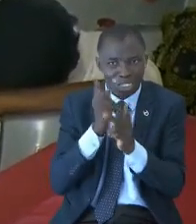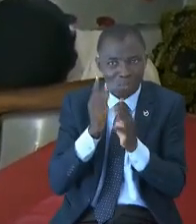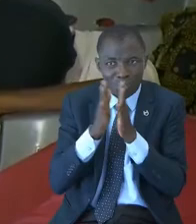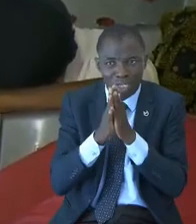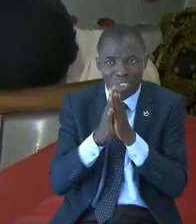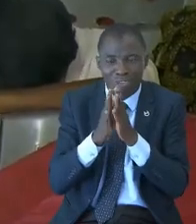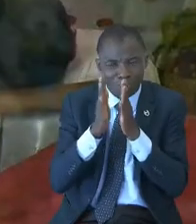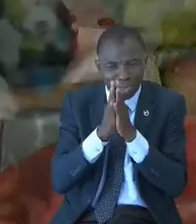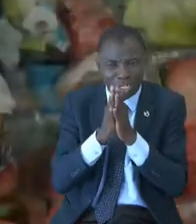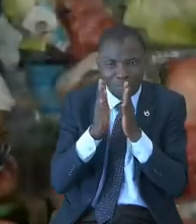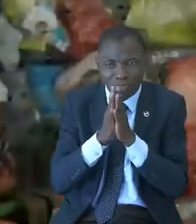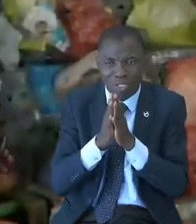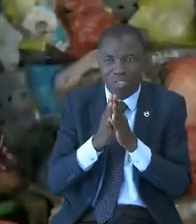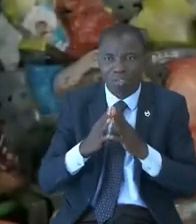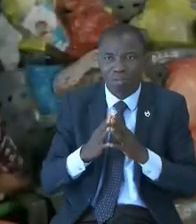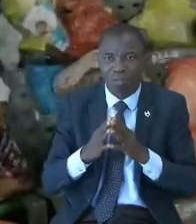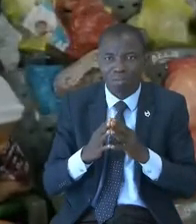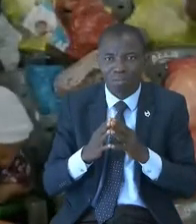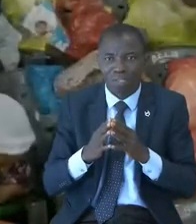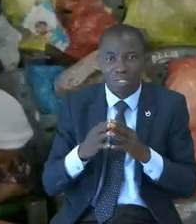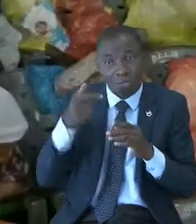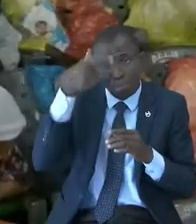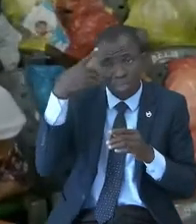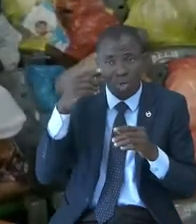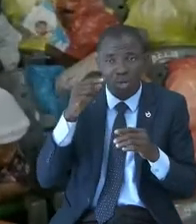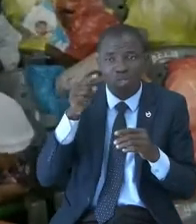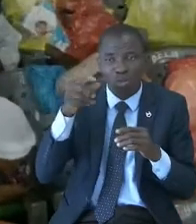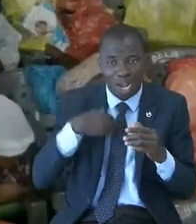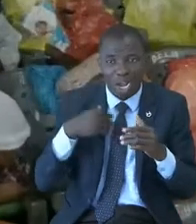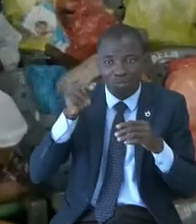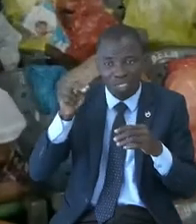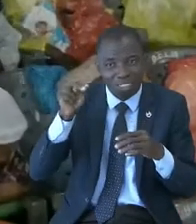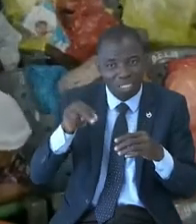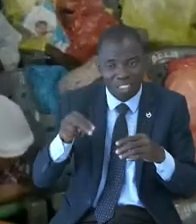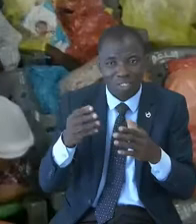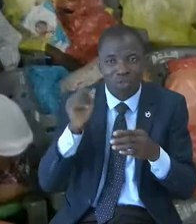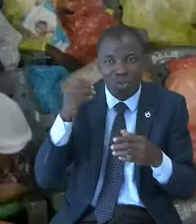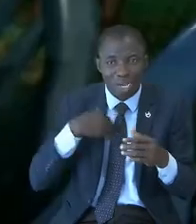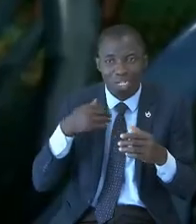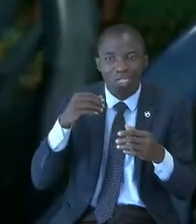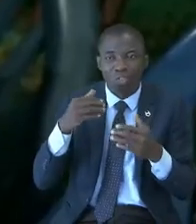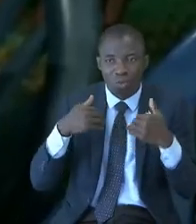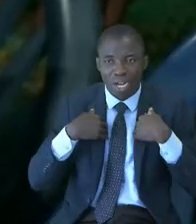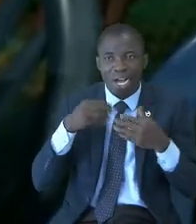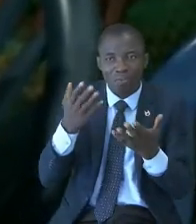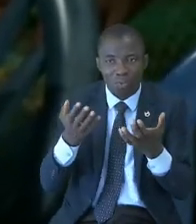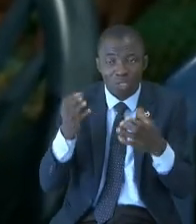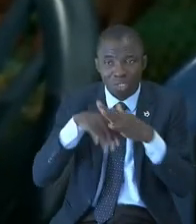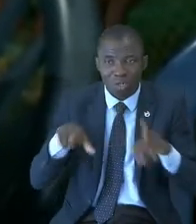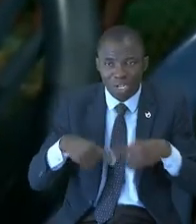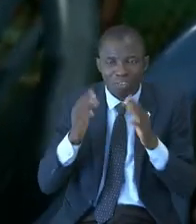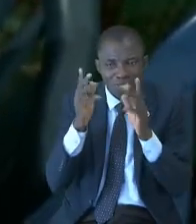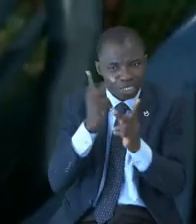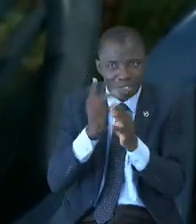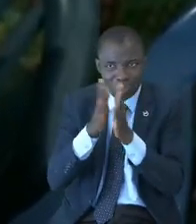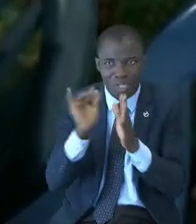mercy of God over us on this ground. Tonight, the Lord will do wonders in your life. I say the Lord will do wonders